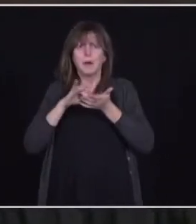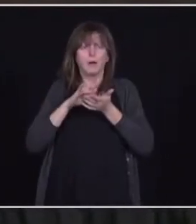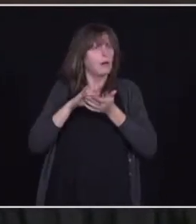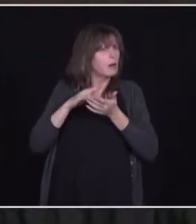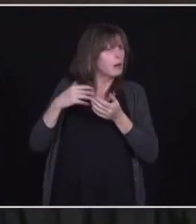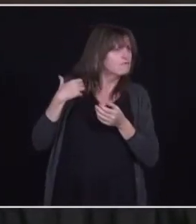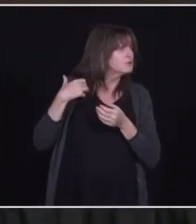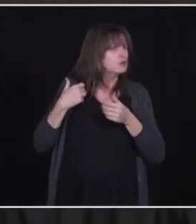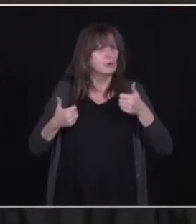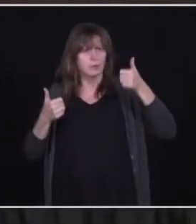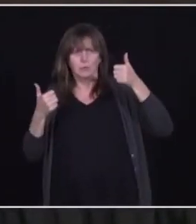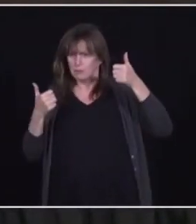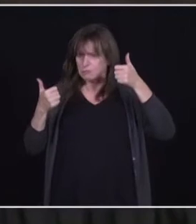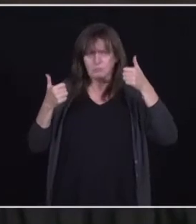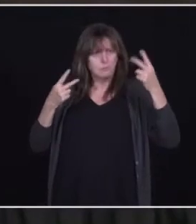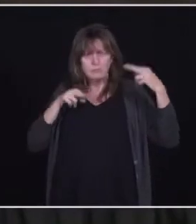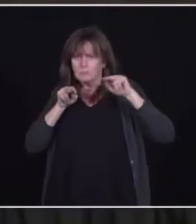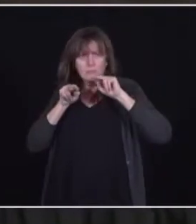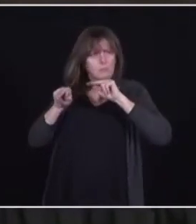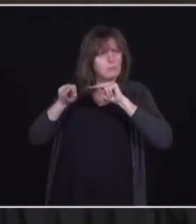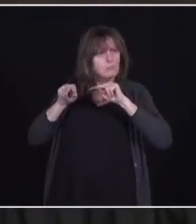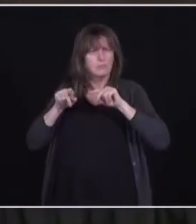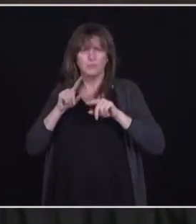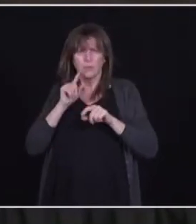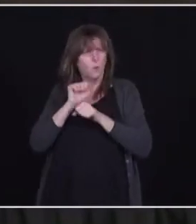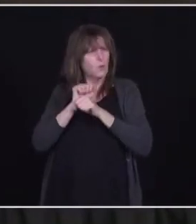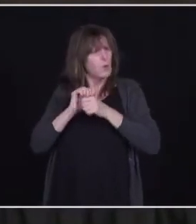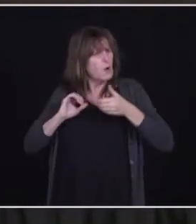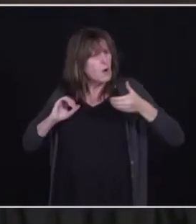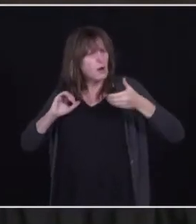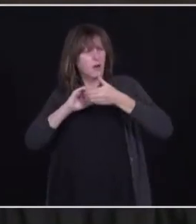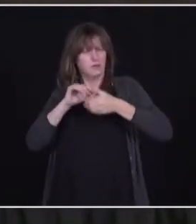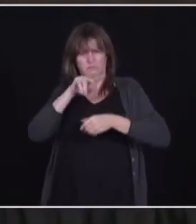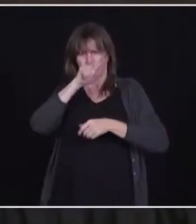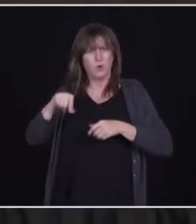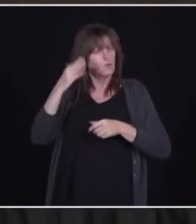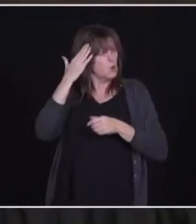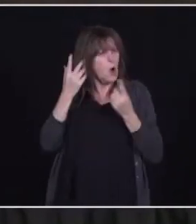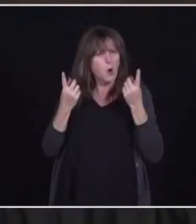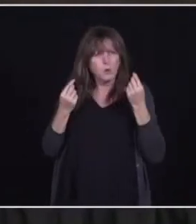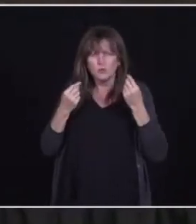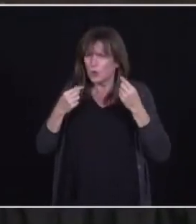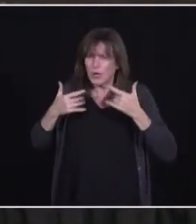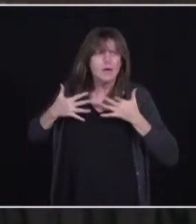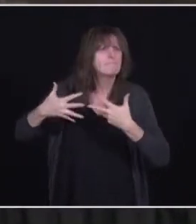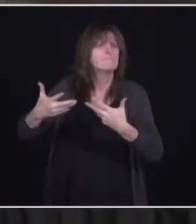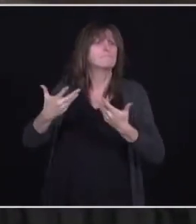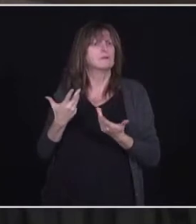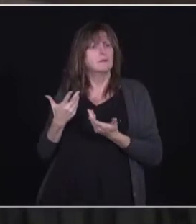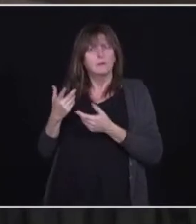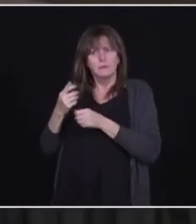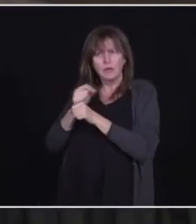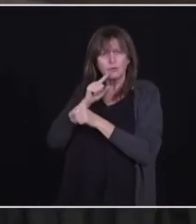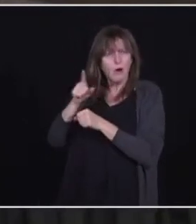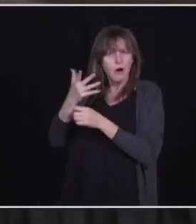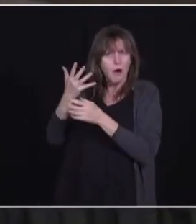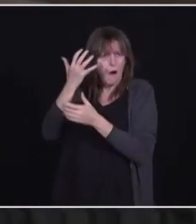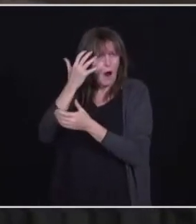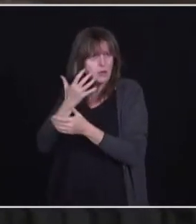and they know when to take action and to preserve our hospital capacity and to prevent further community